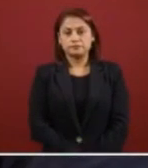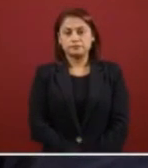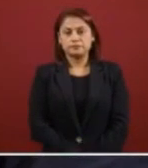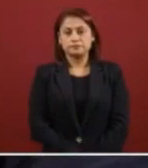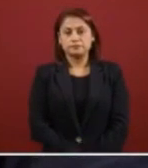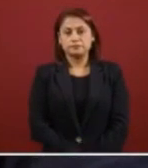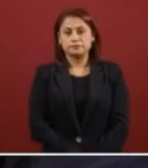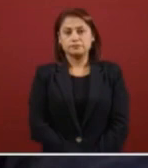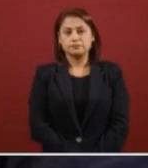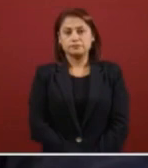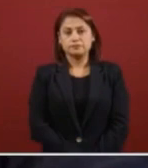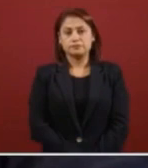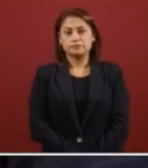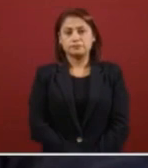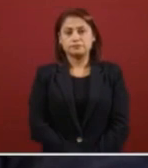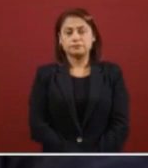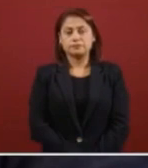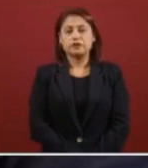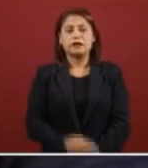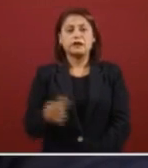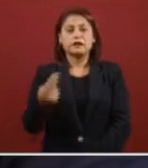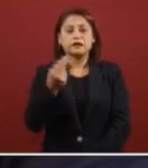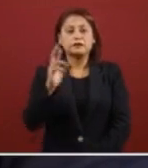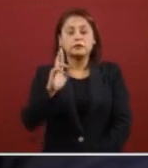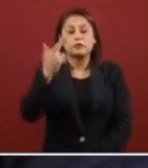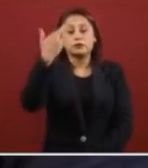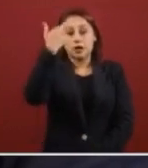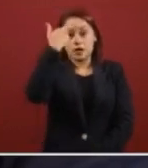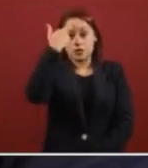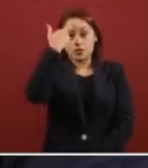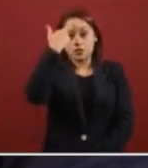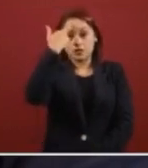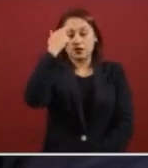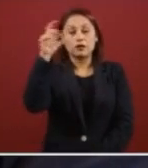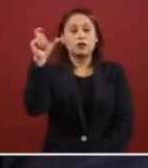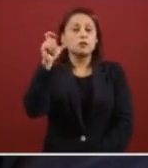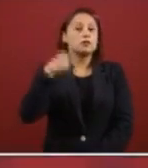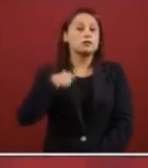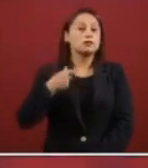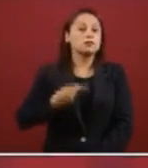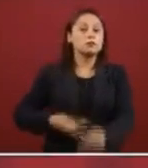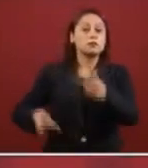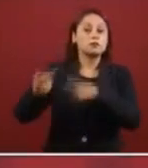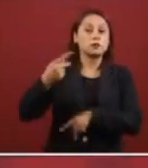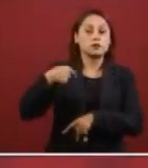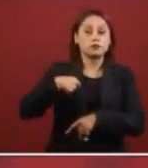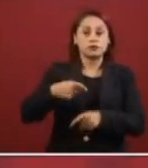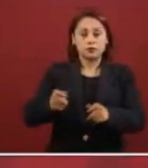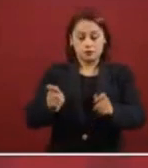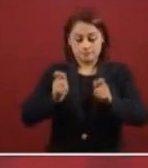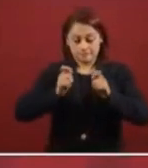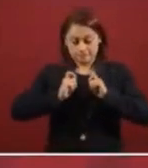let's review lo que dije cuando tomé posición. What I said when I took my position.